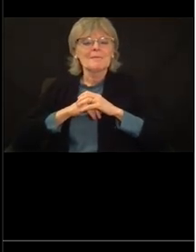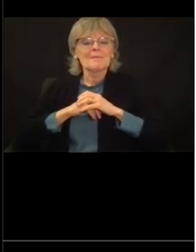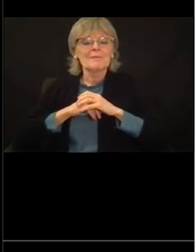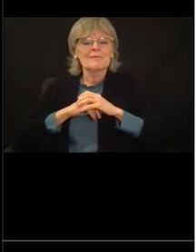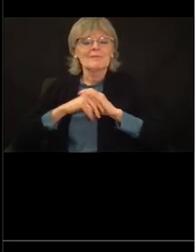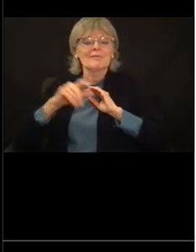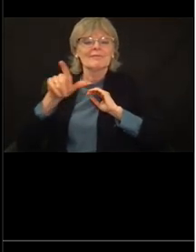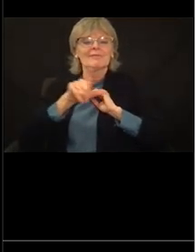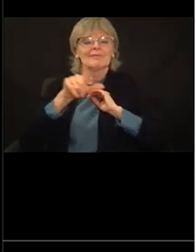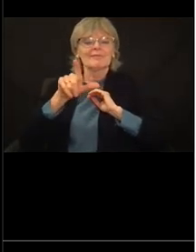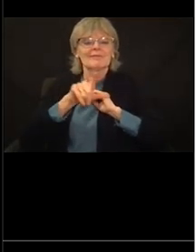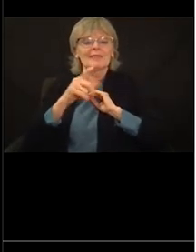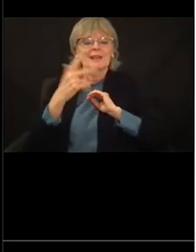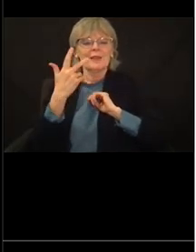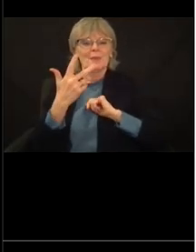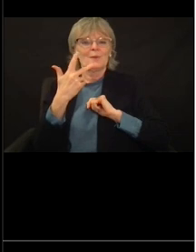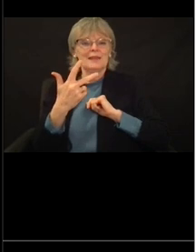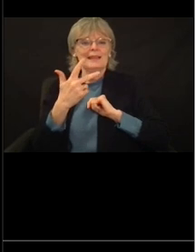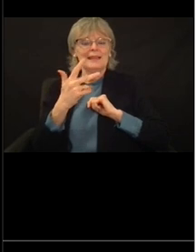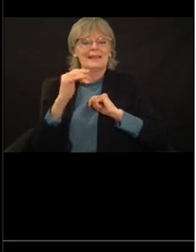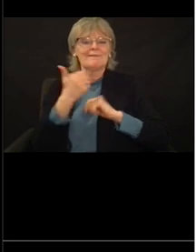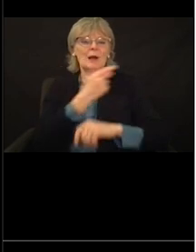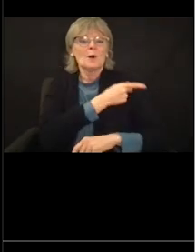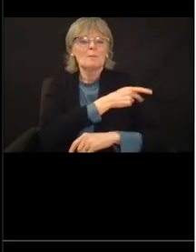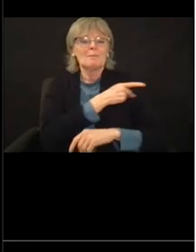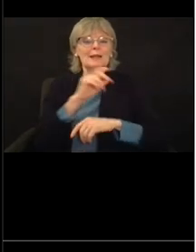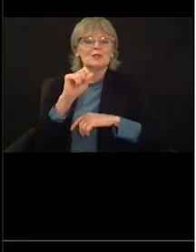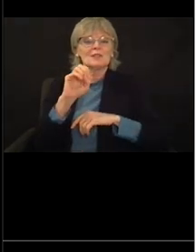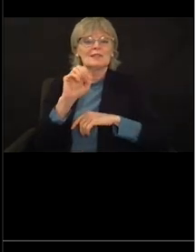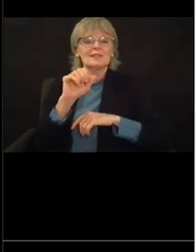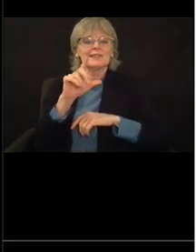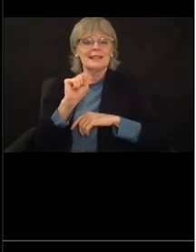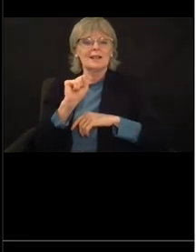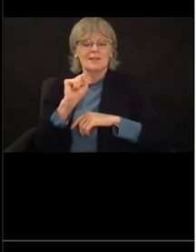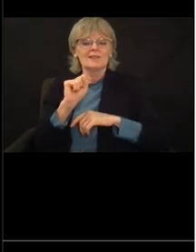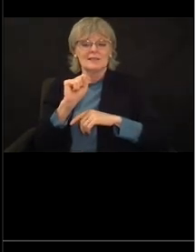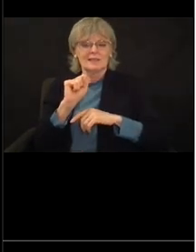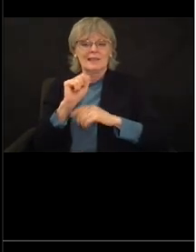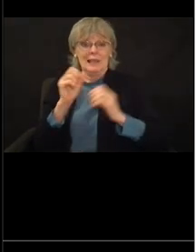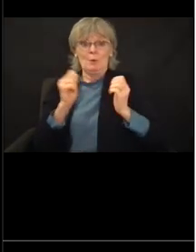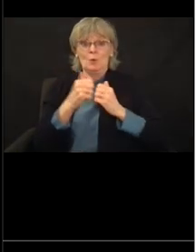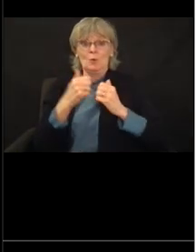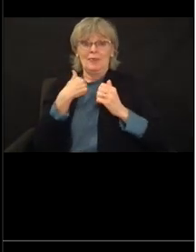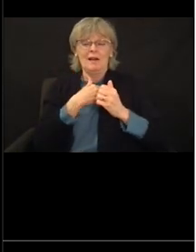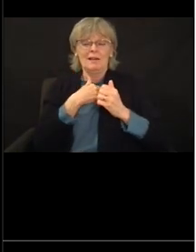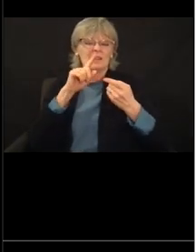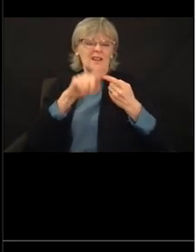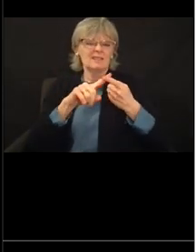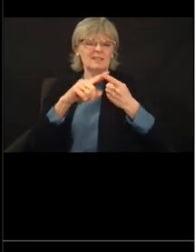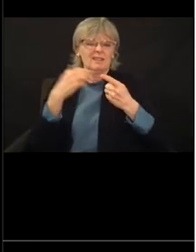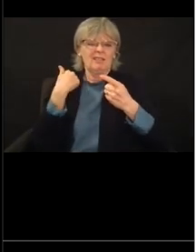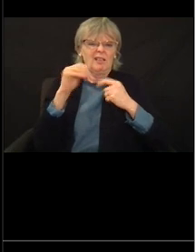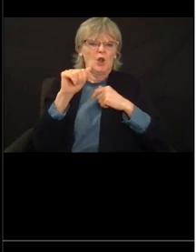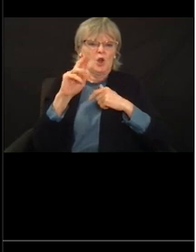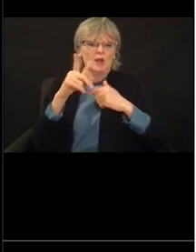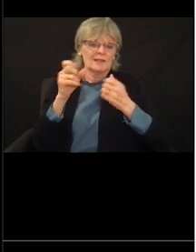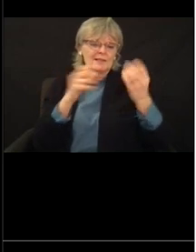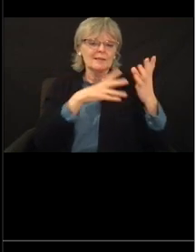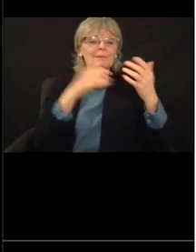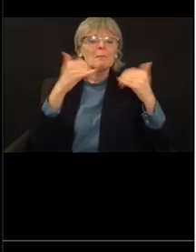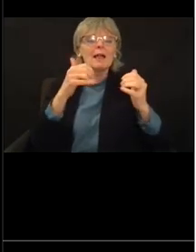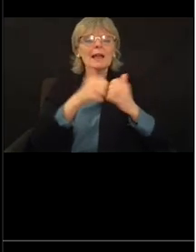have three of our patients that were just here up until August, and they're engaging with a melt crate.